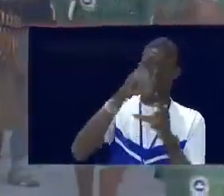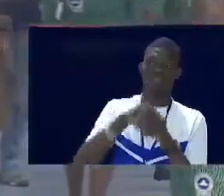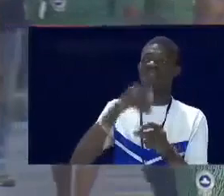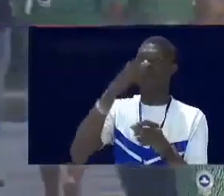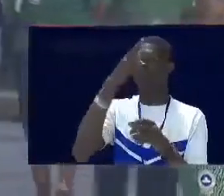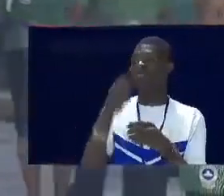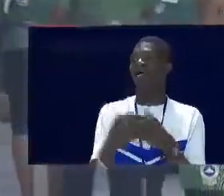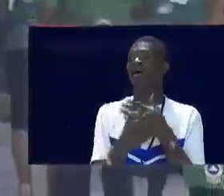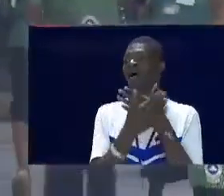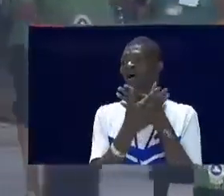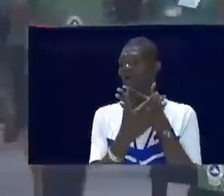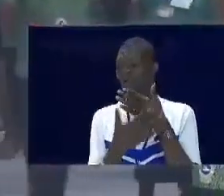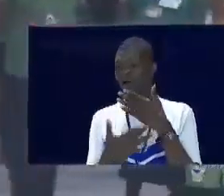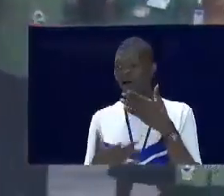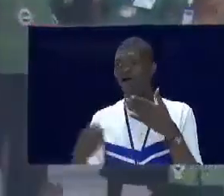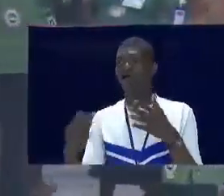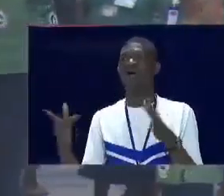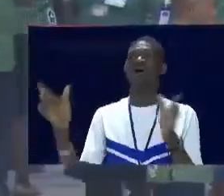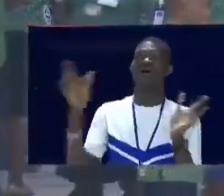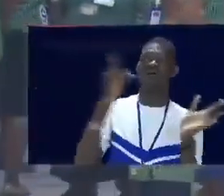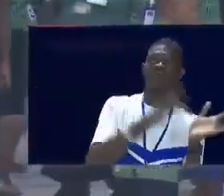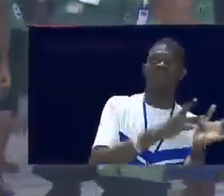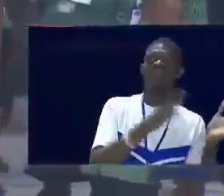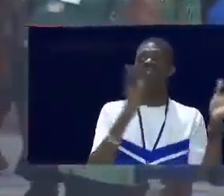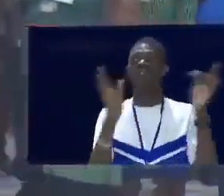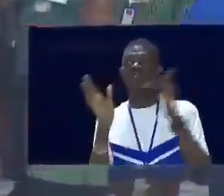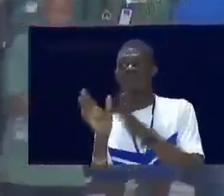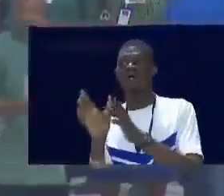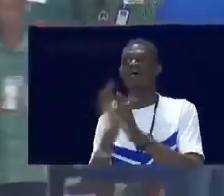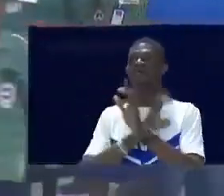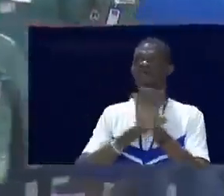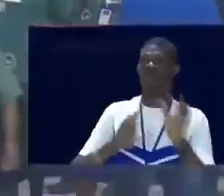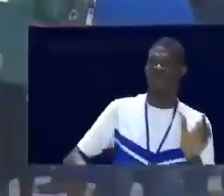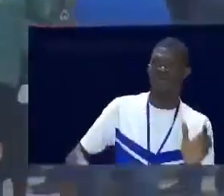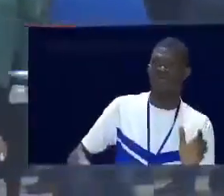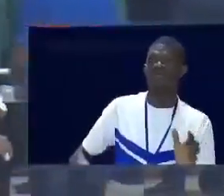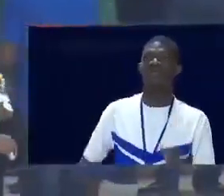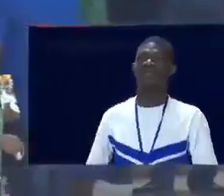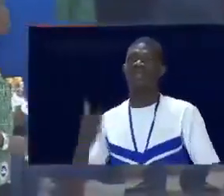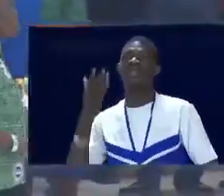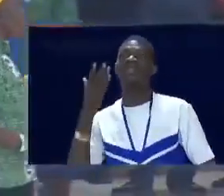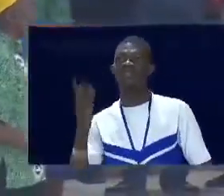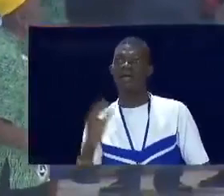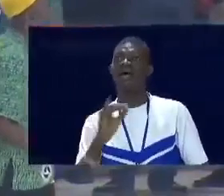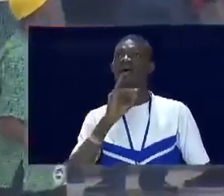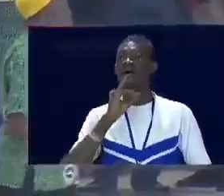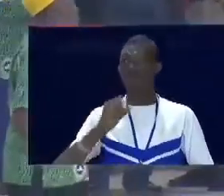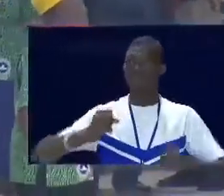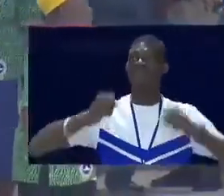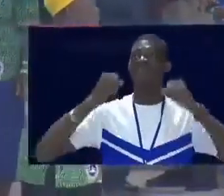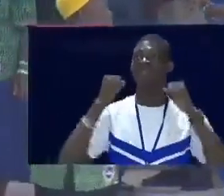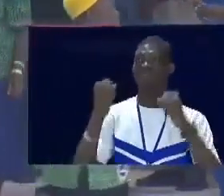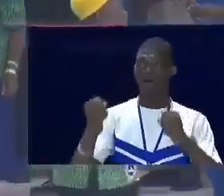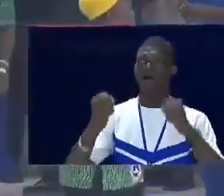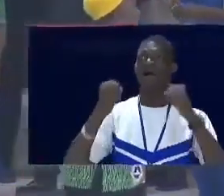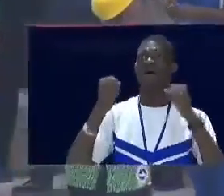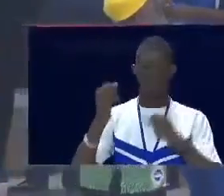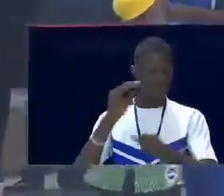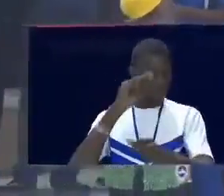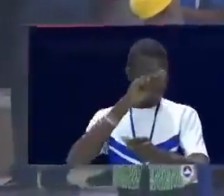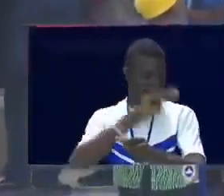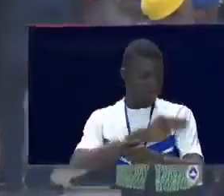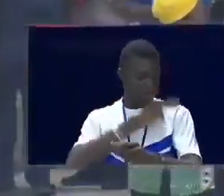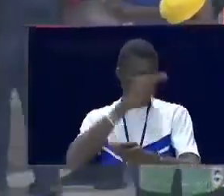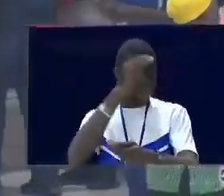Mighty in the blood of Jesus Christ. There is power